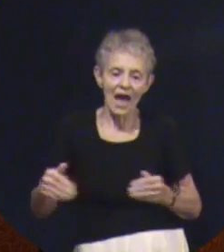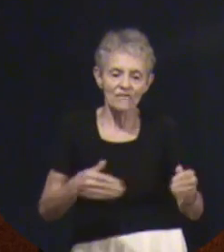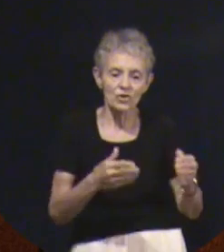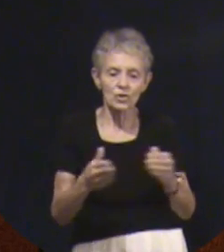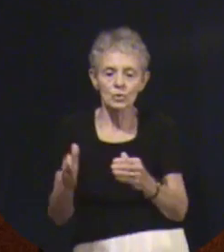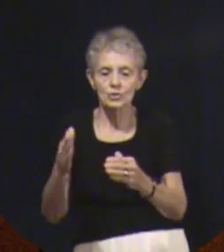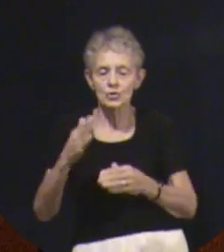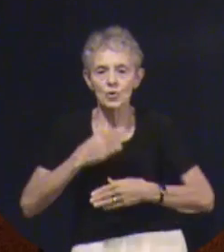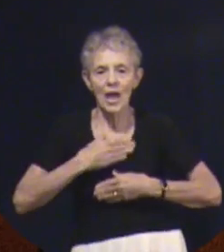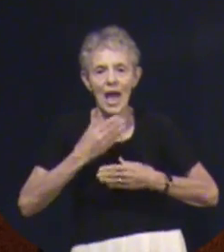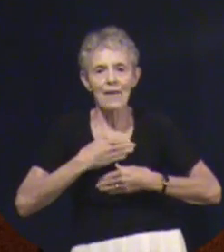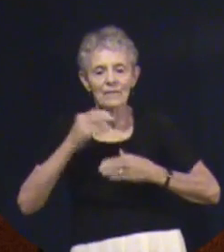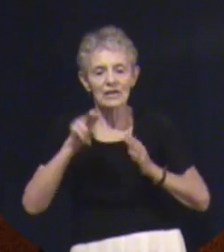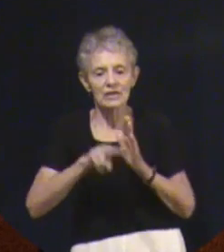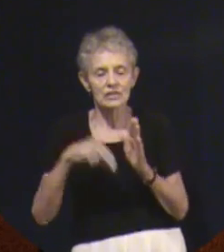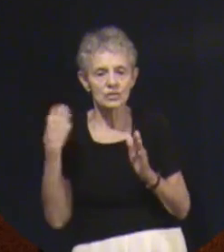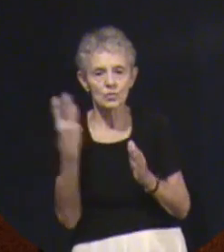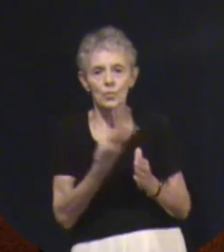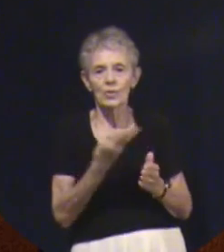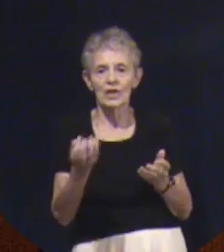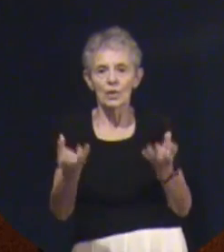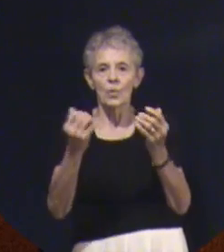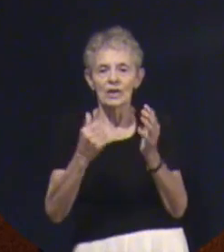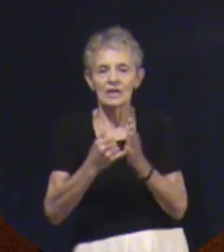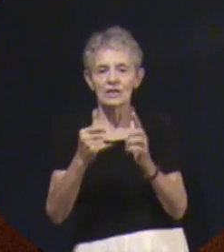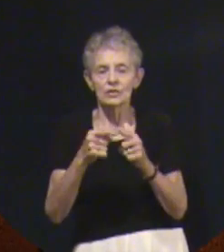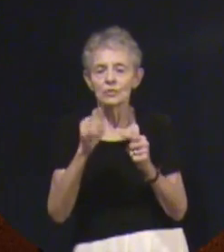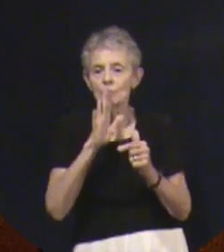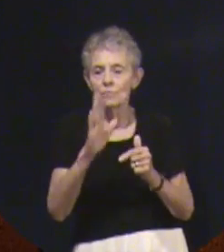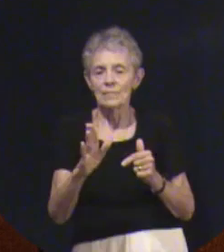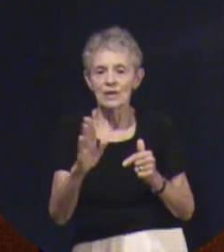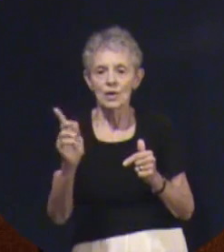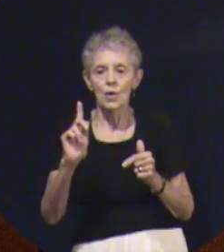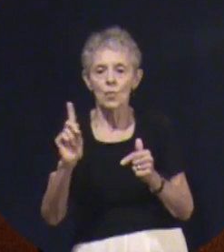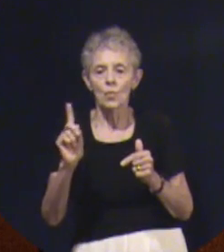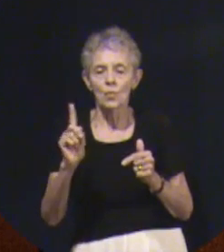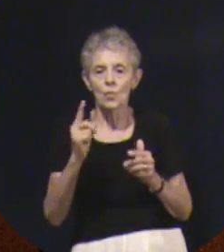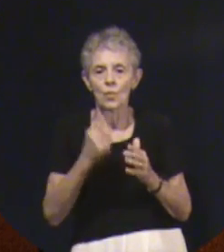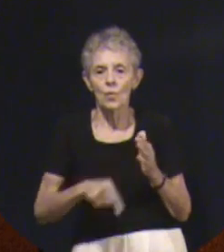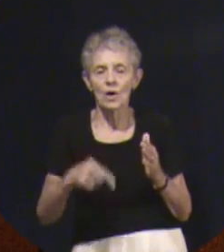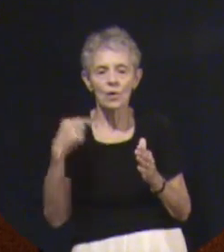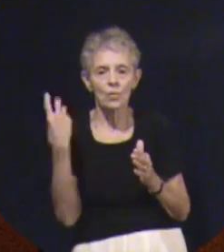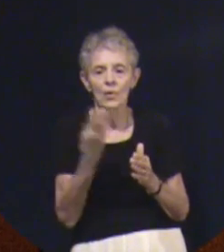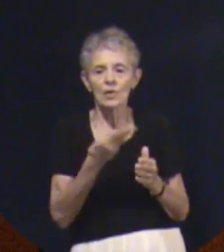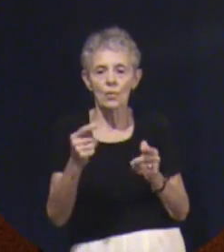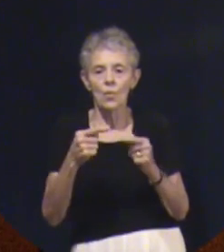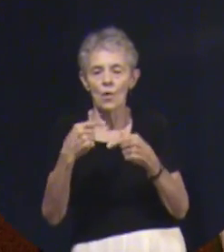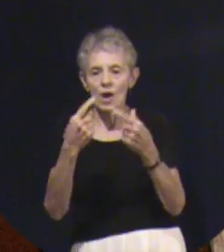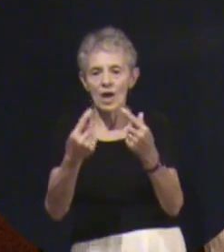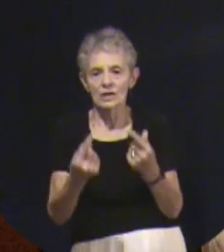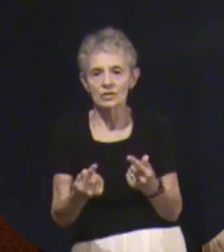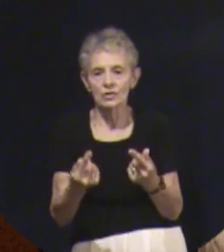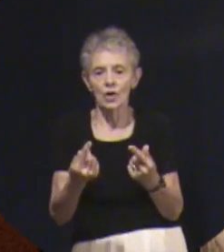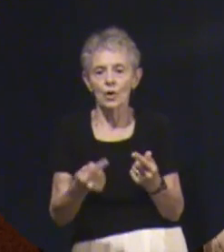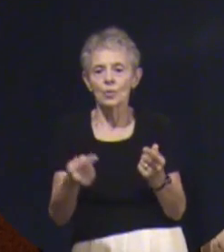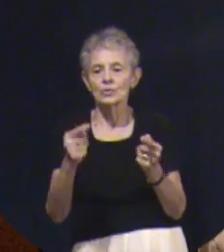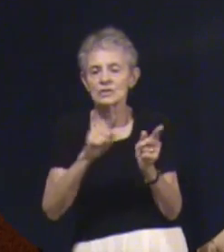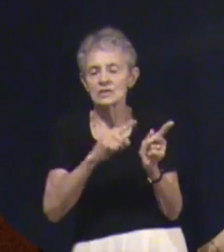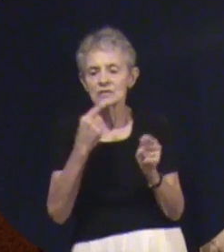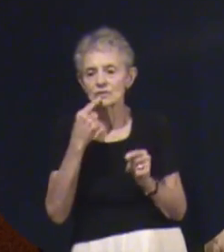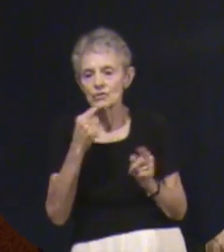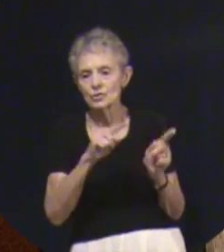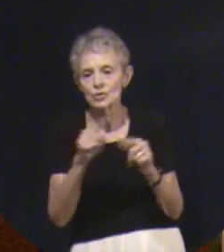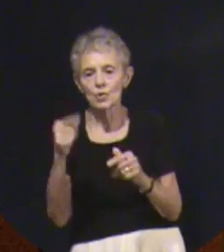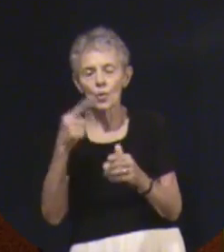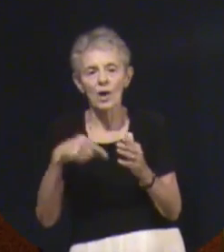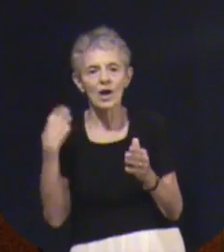We want freedom to be what we want to be, to go where we want to go, to say what we want to say, and to do what we want